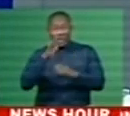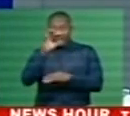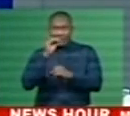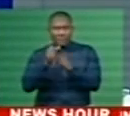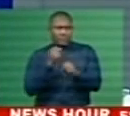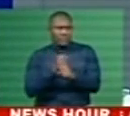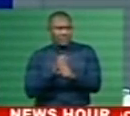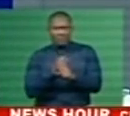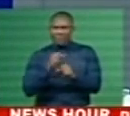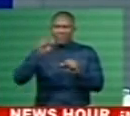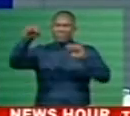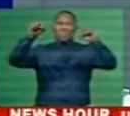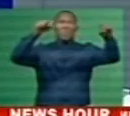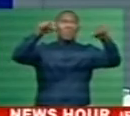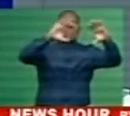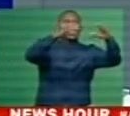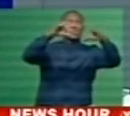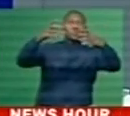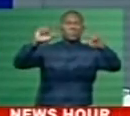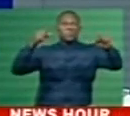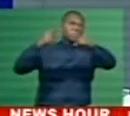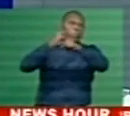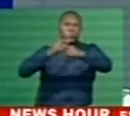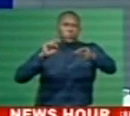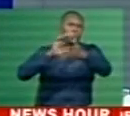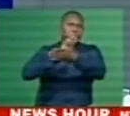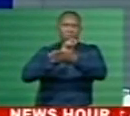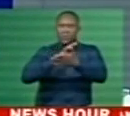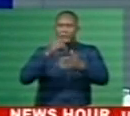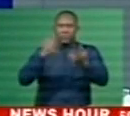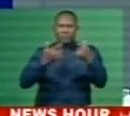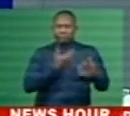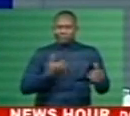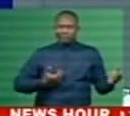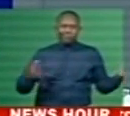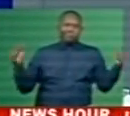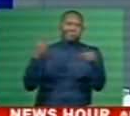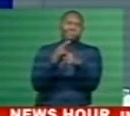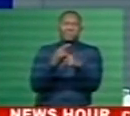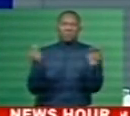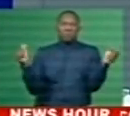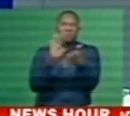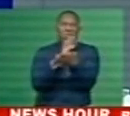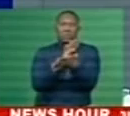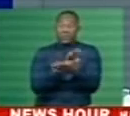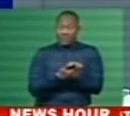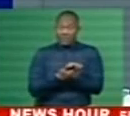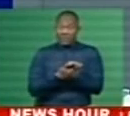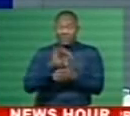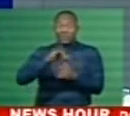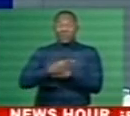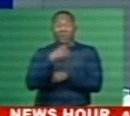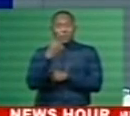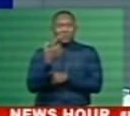when neighbouring communities in the region and parts of the country have chieftaincy disputes or tribal clashes. The day